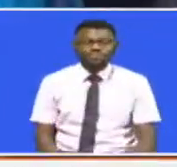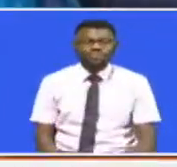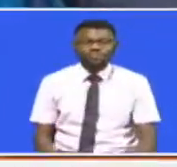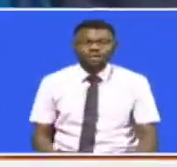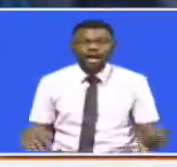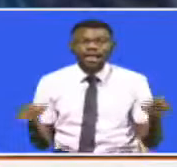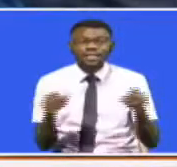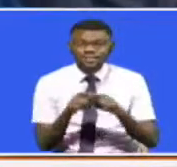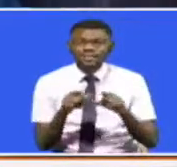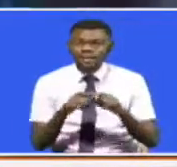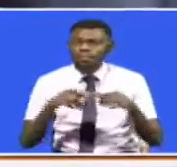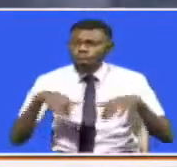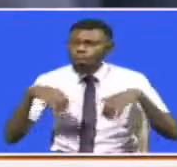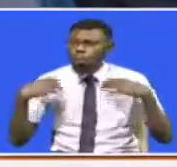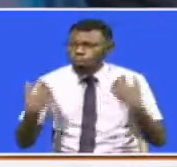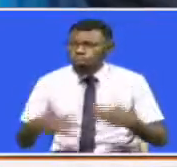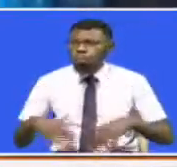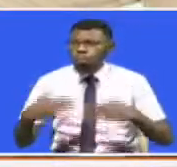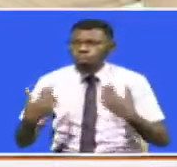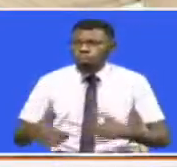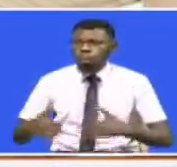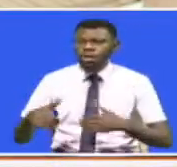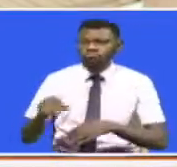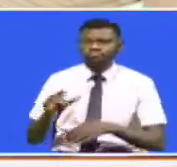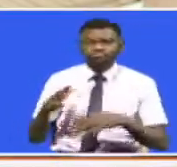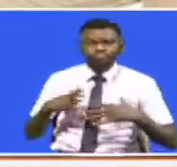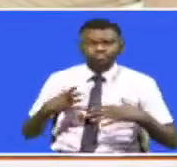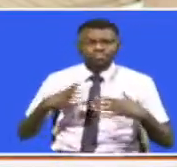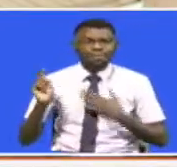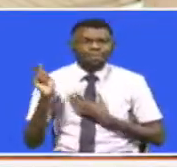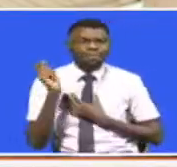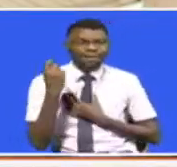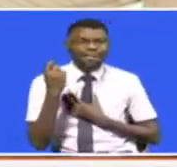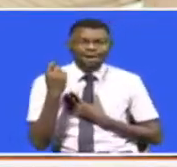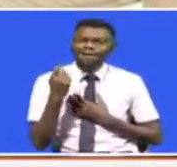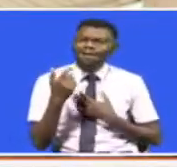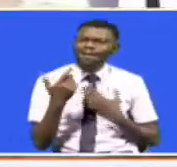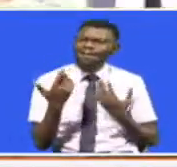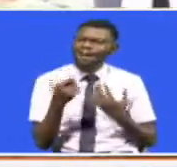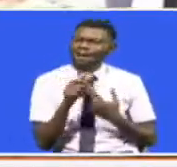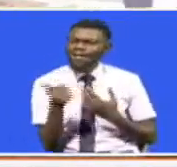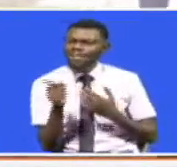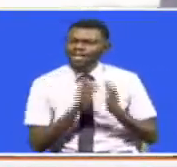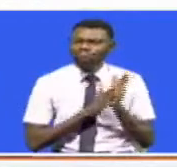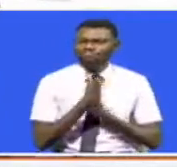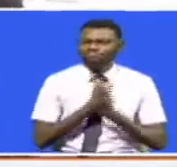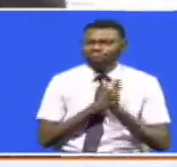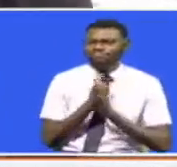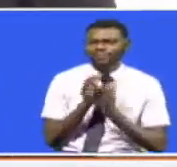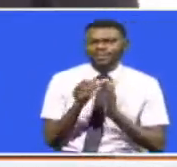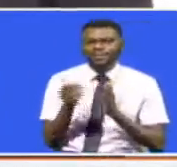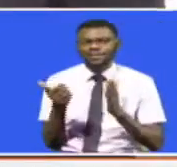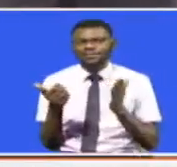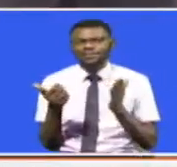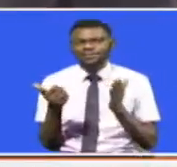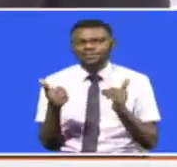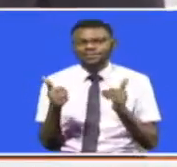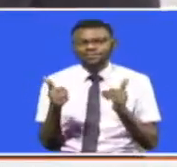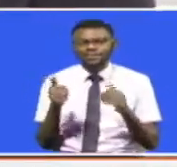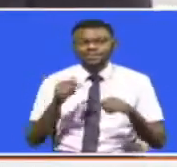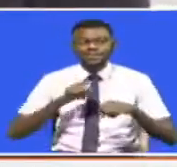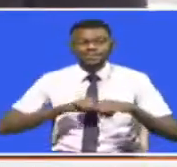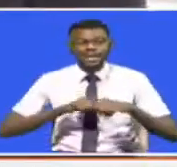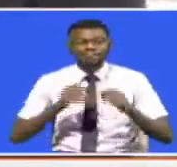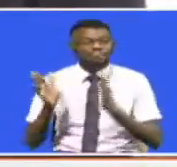It was a bittersweet moment for Kenyans, depending on one's political affiliation. And as the country was preparing for the new